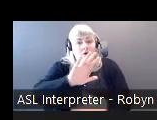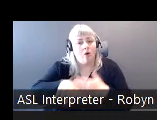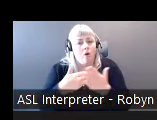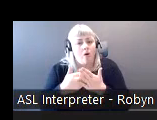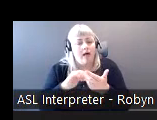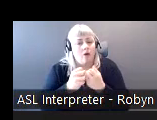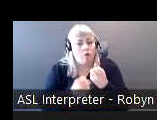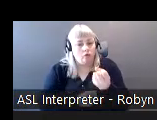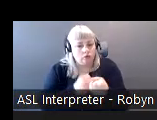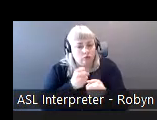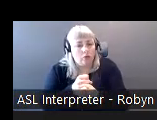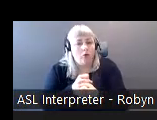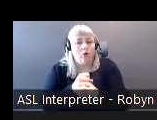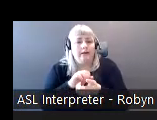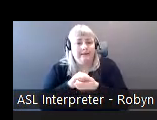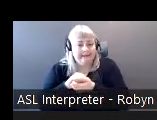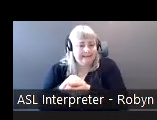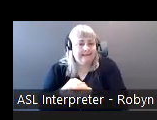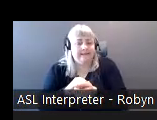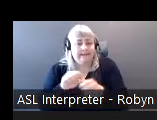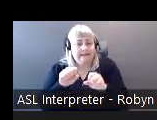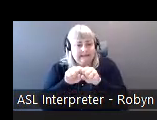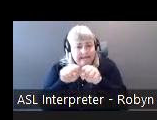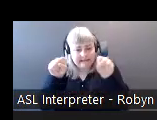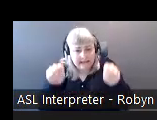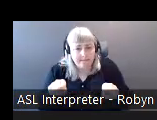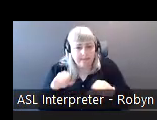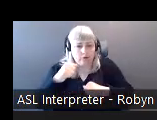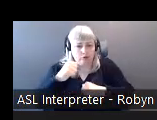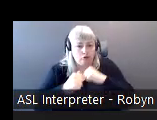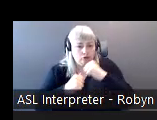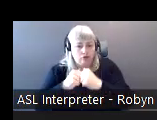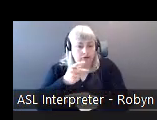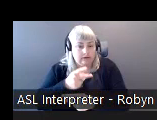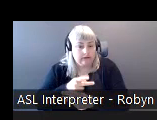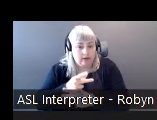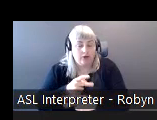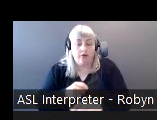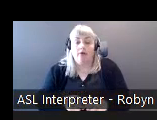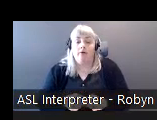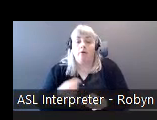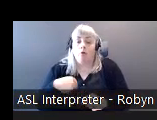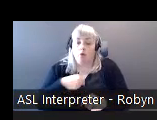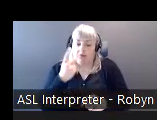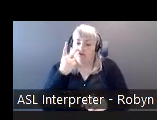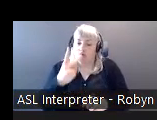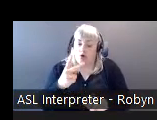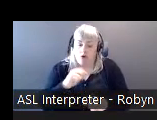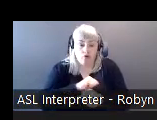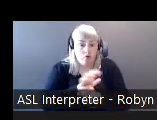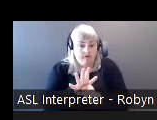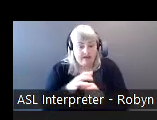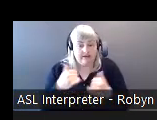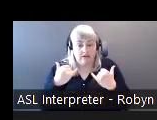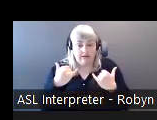care. We really, really saw in the pandemic, and still now,